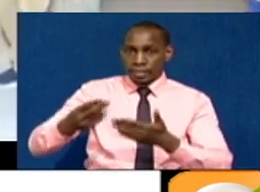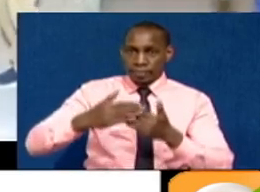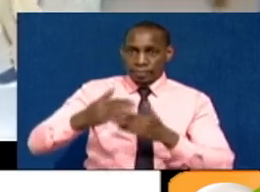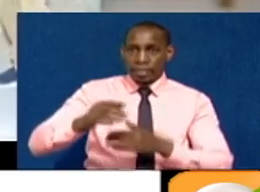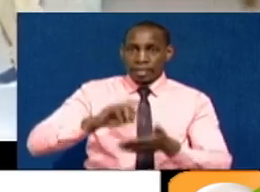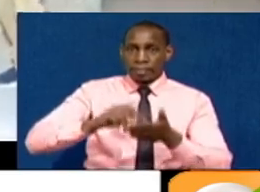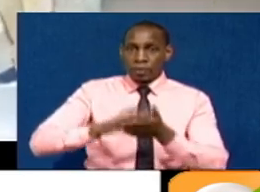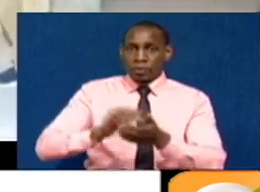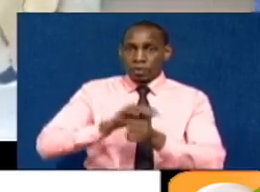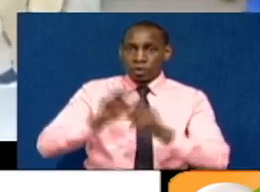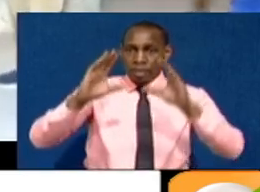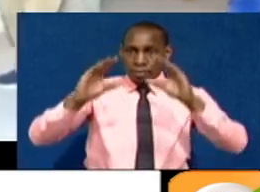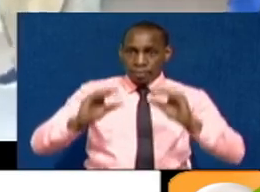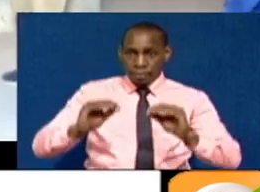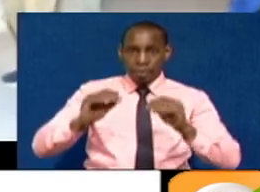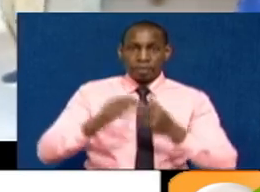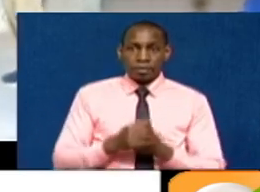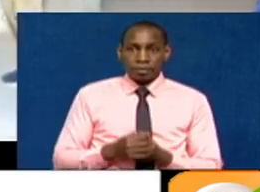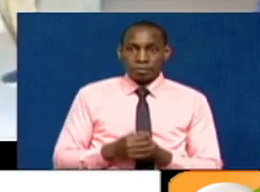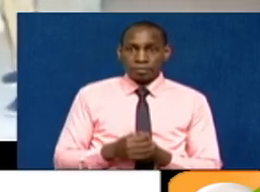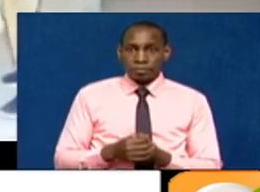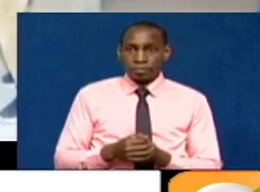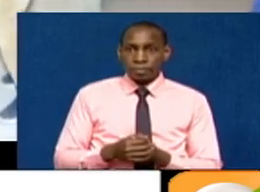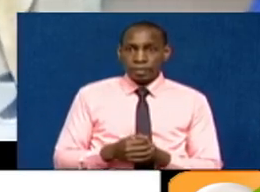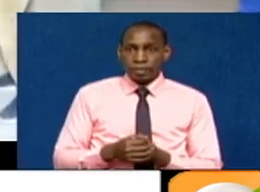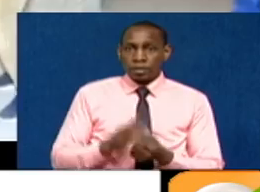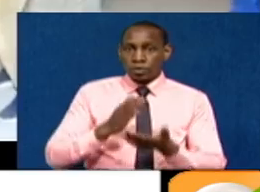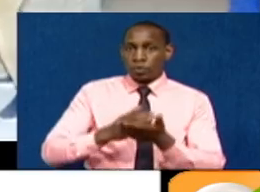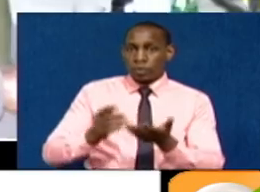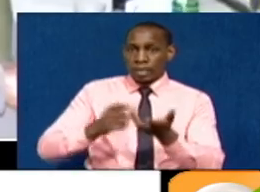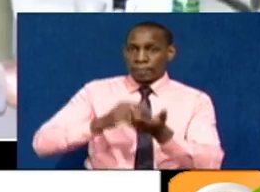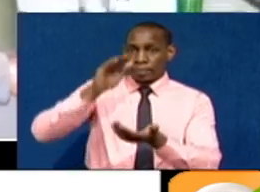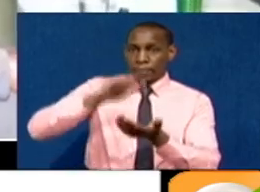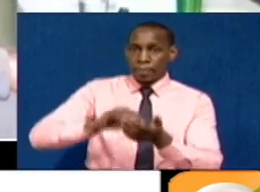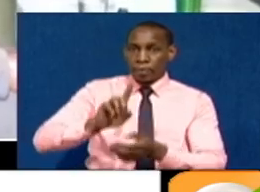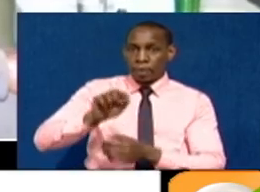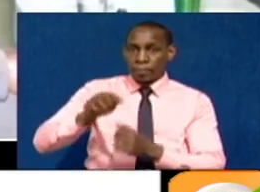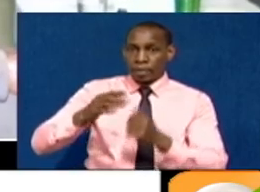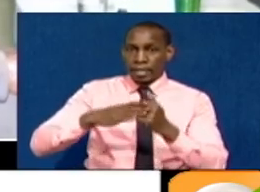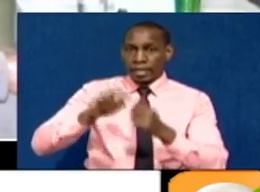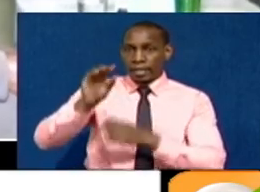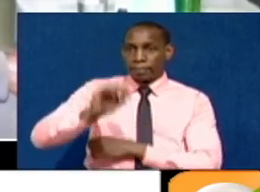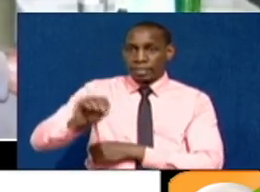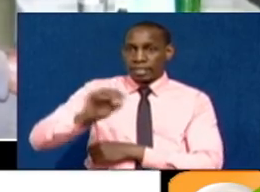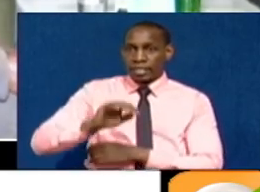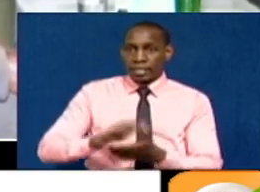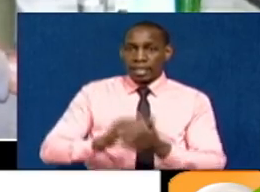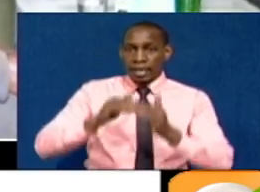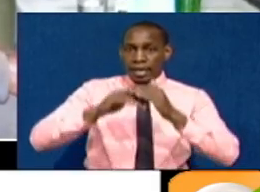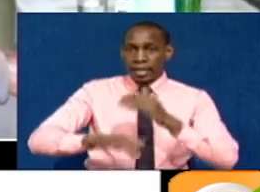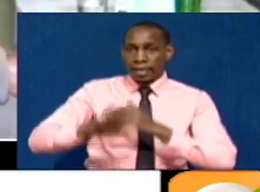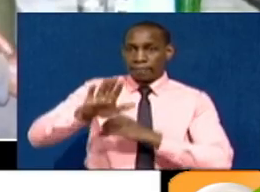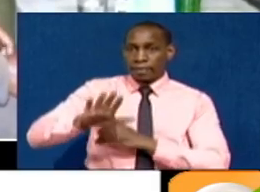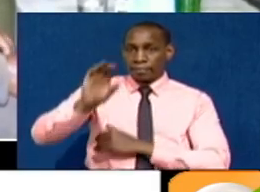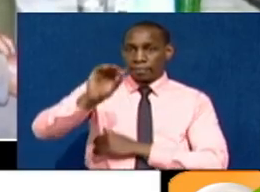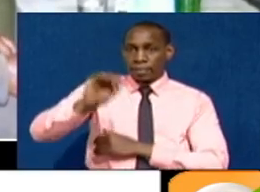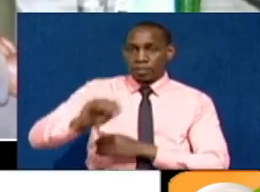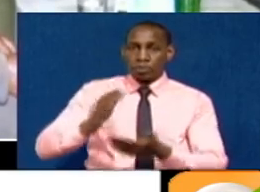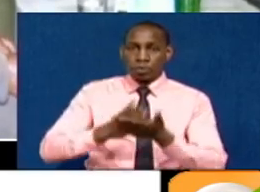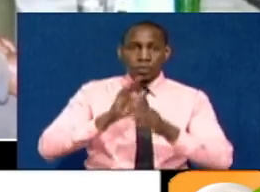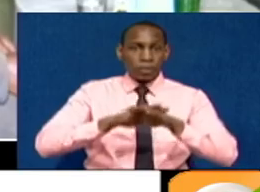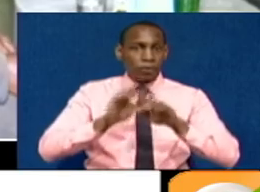we've had less than 5% for much longer than 2 weeks, which is good. The numbers have been 1.9%, 2.2, less than 5 for a while. And it's really, really good